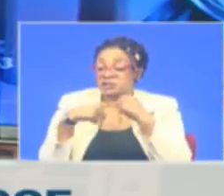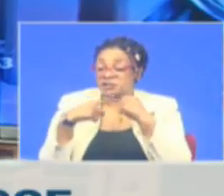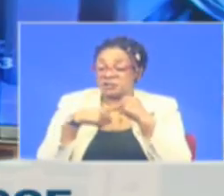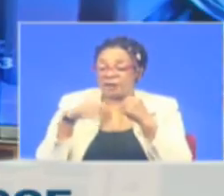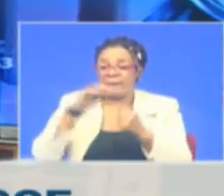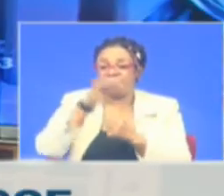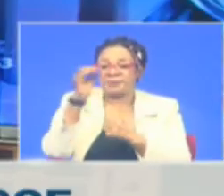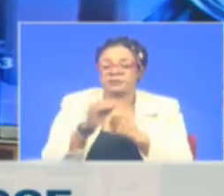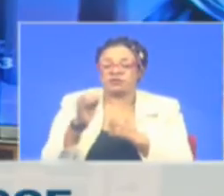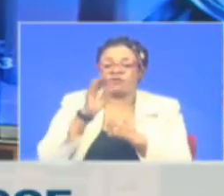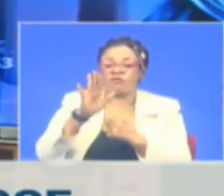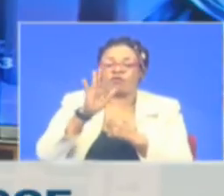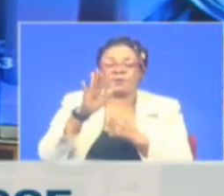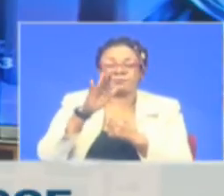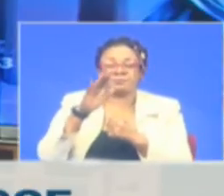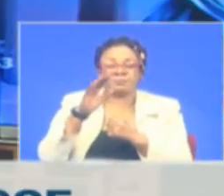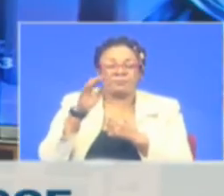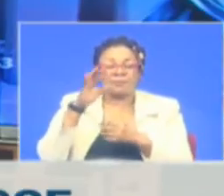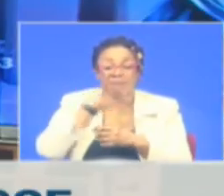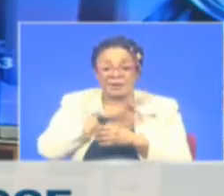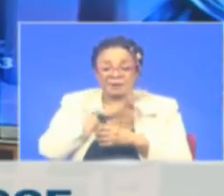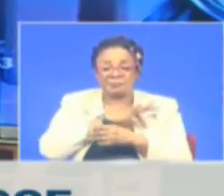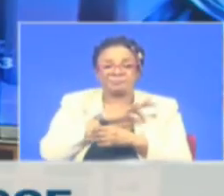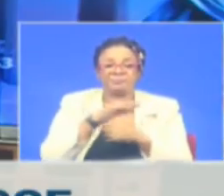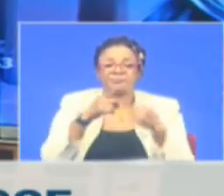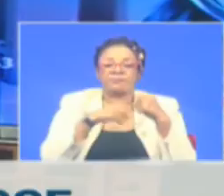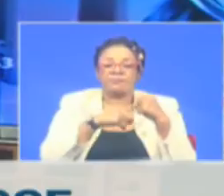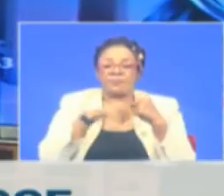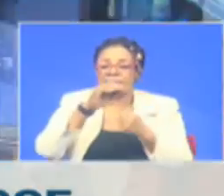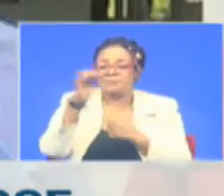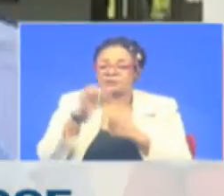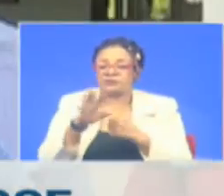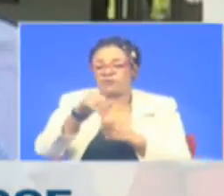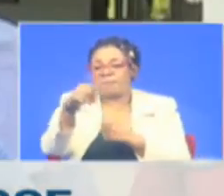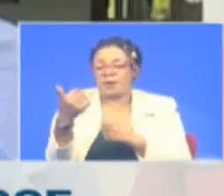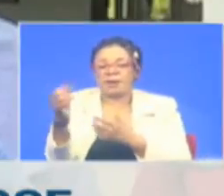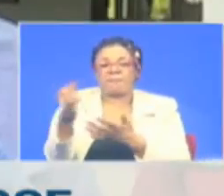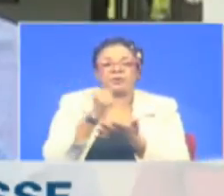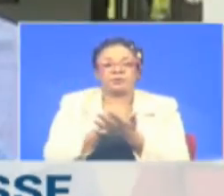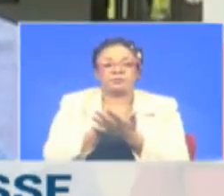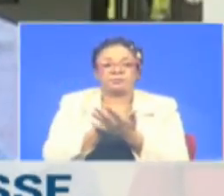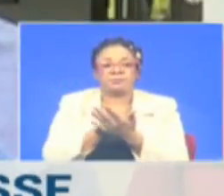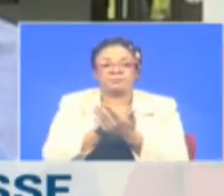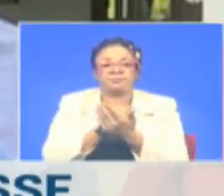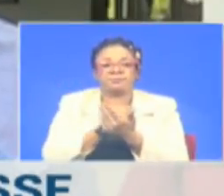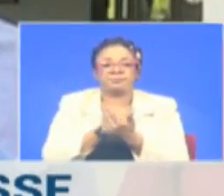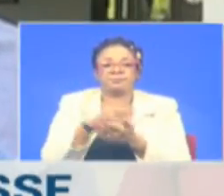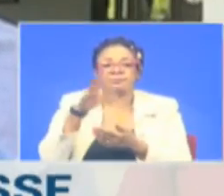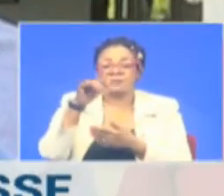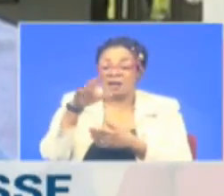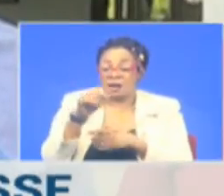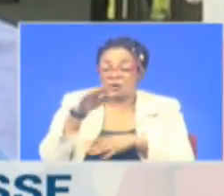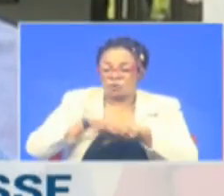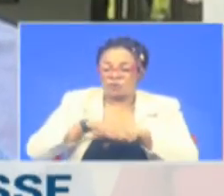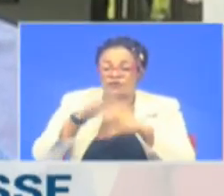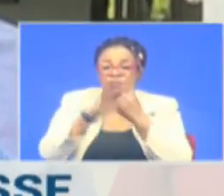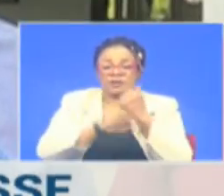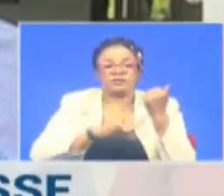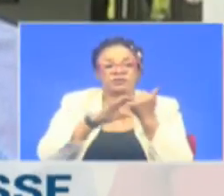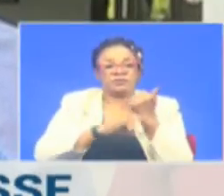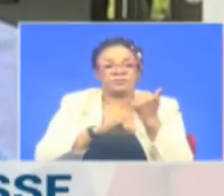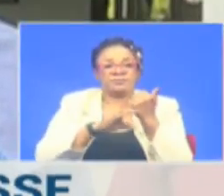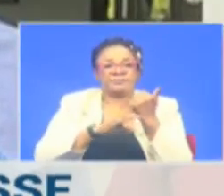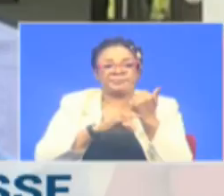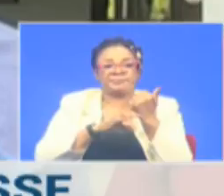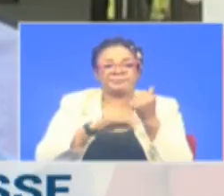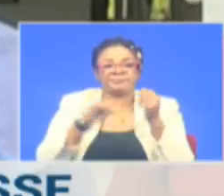monthly income, matched by another 6% from the employer. This act is very good for the country, and we've been